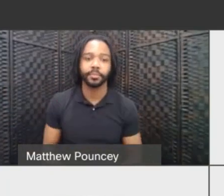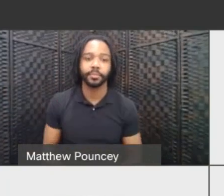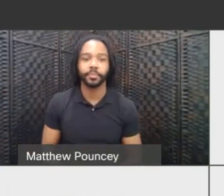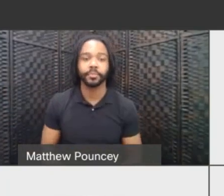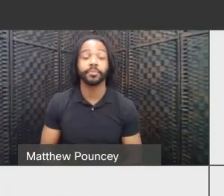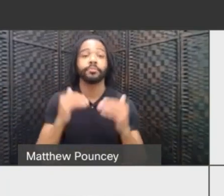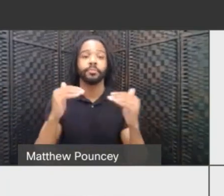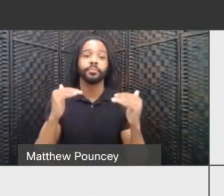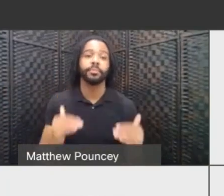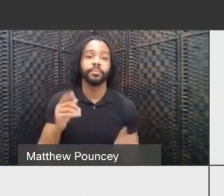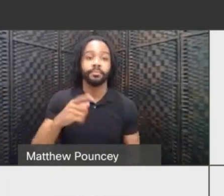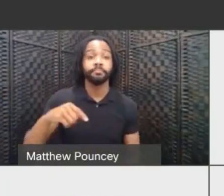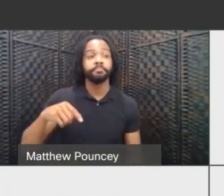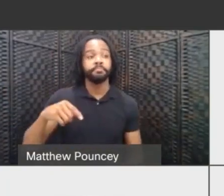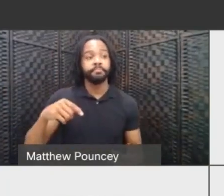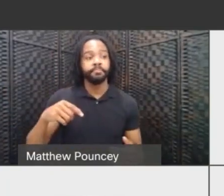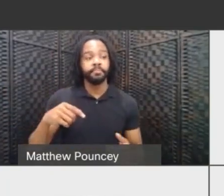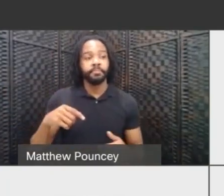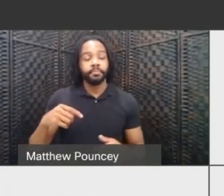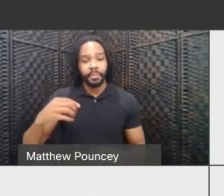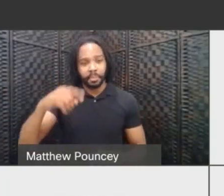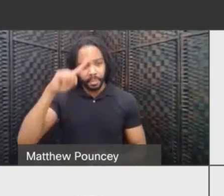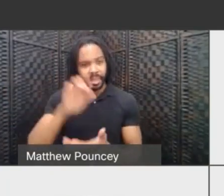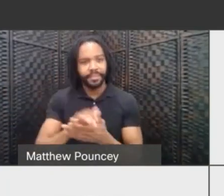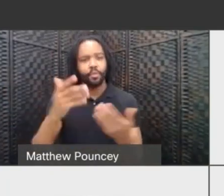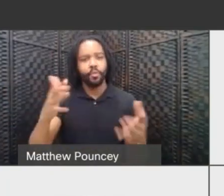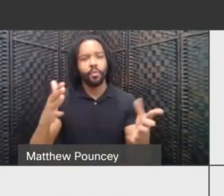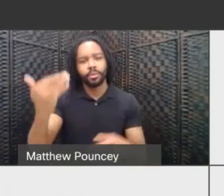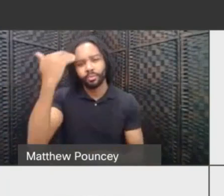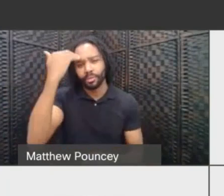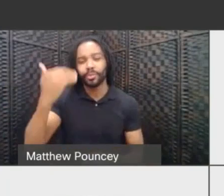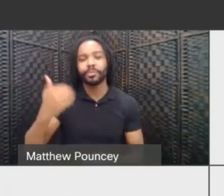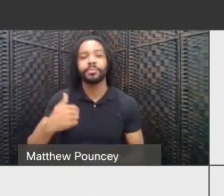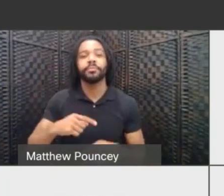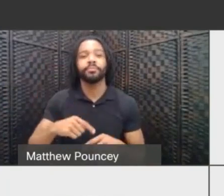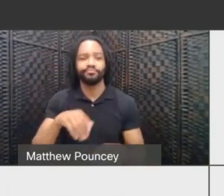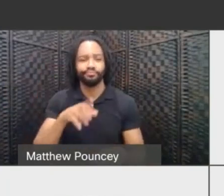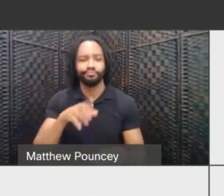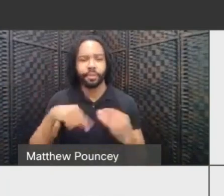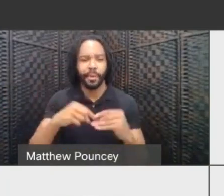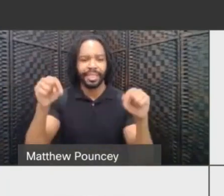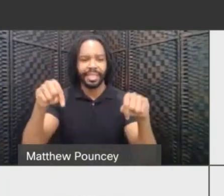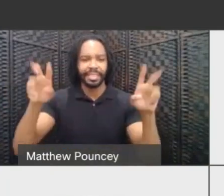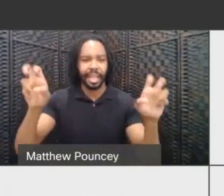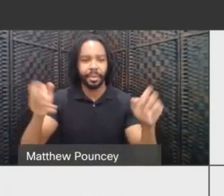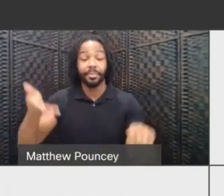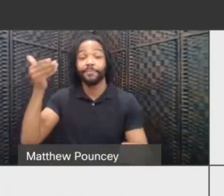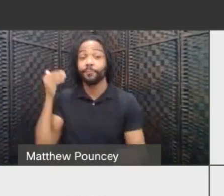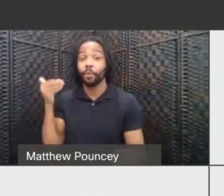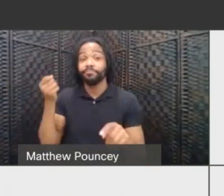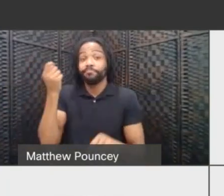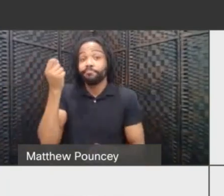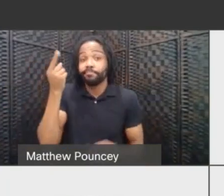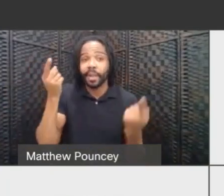As people, I believe, are aware, we had talked about this before. There was a regulation. So initially there was